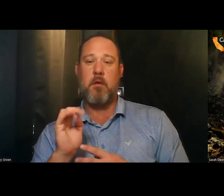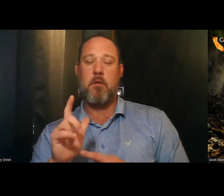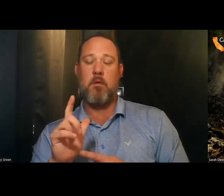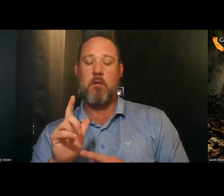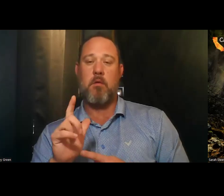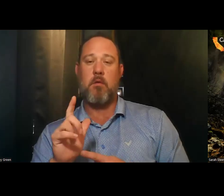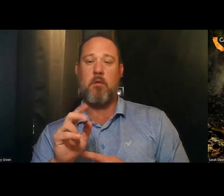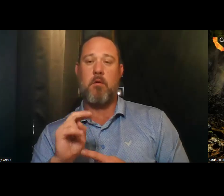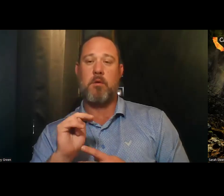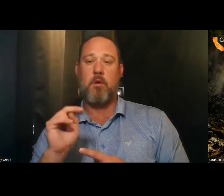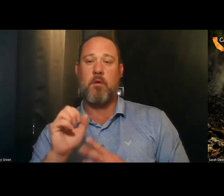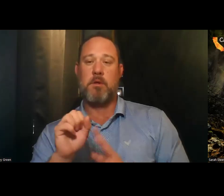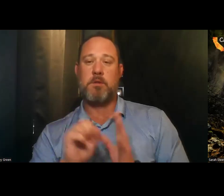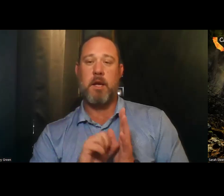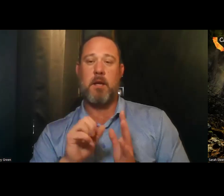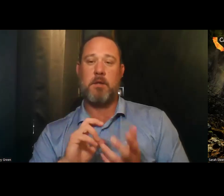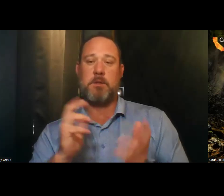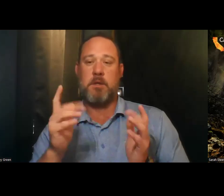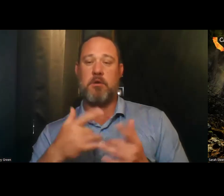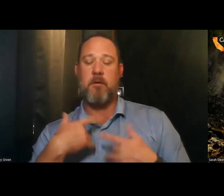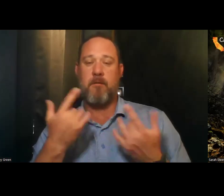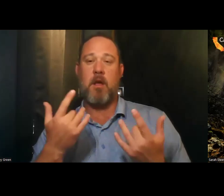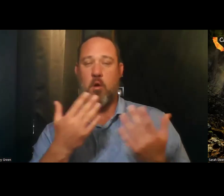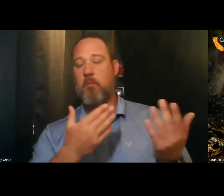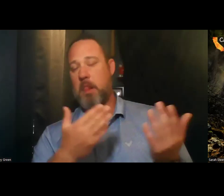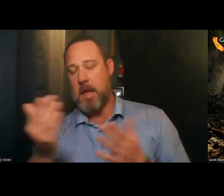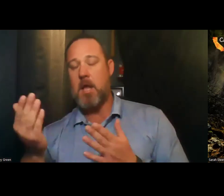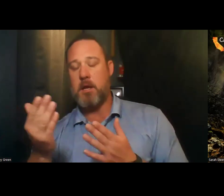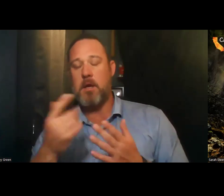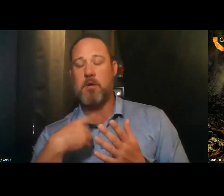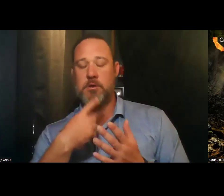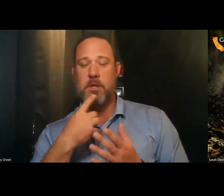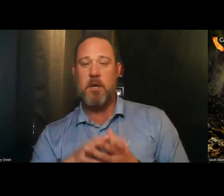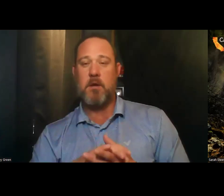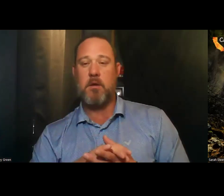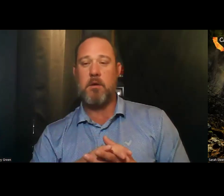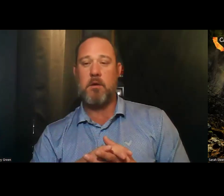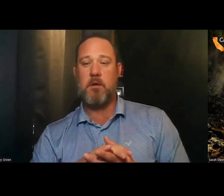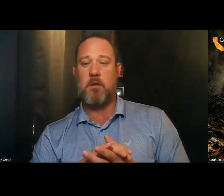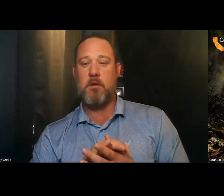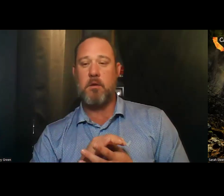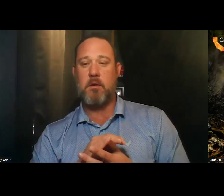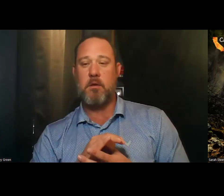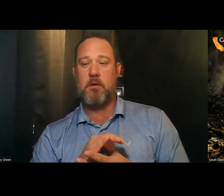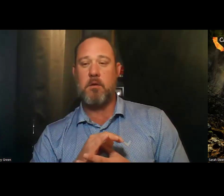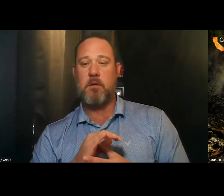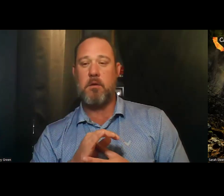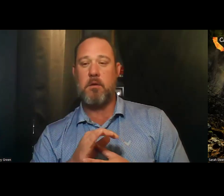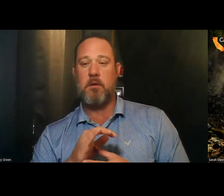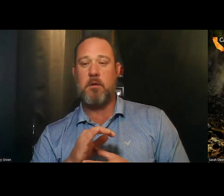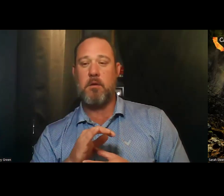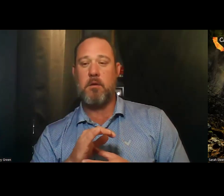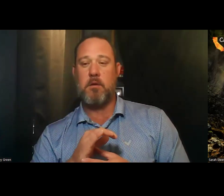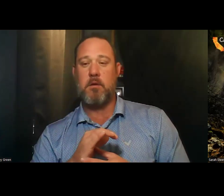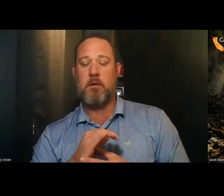the North State disaster event, disaster planning event, I should say. We didn't cause a disaster, we were planning for it.